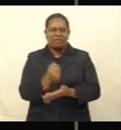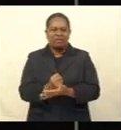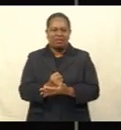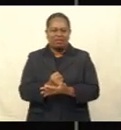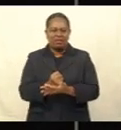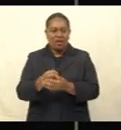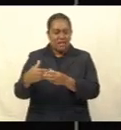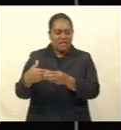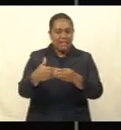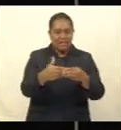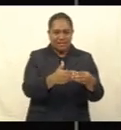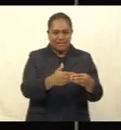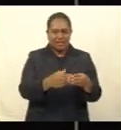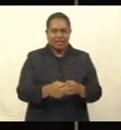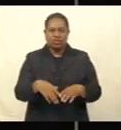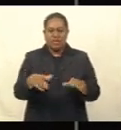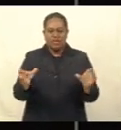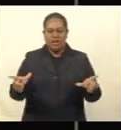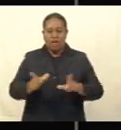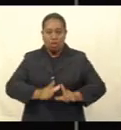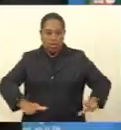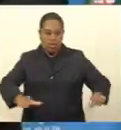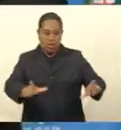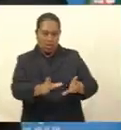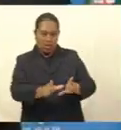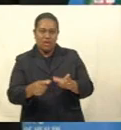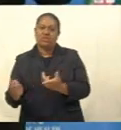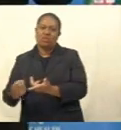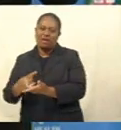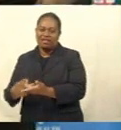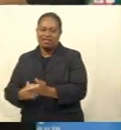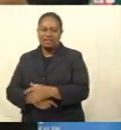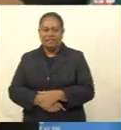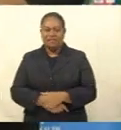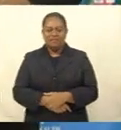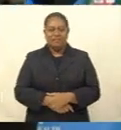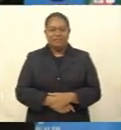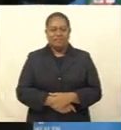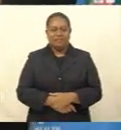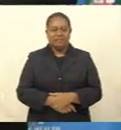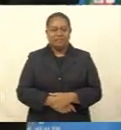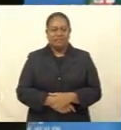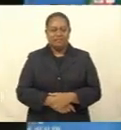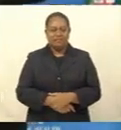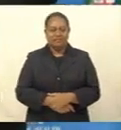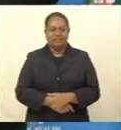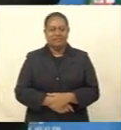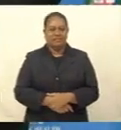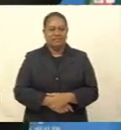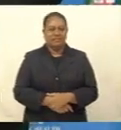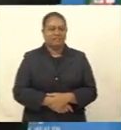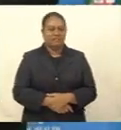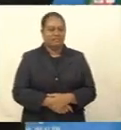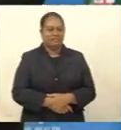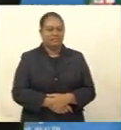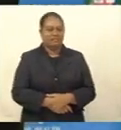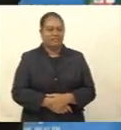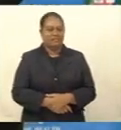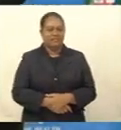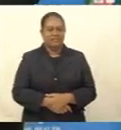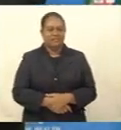link to any other local cases in Fiji. One is that the cases are related directly to the quarantine facility